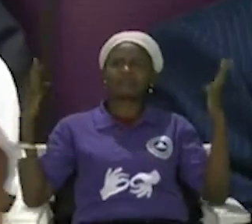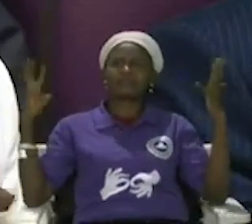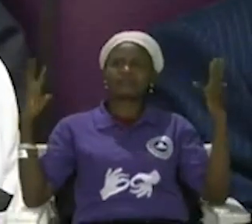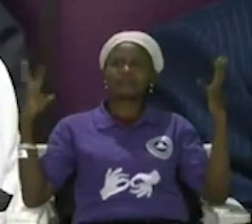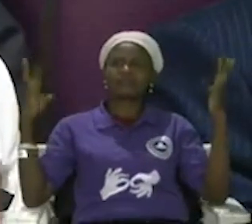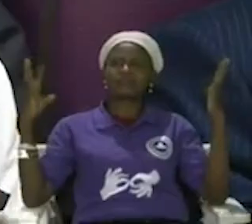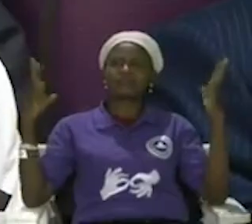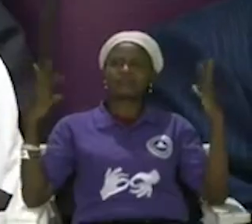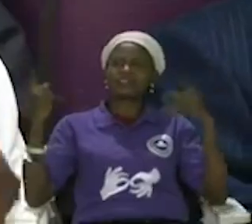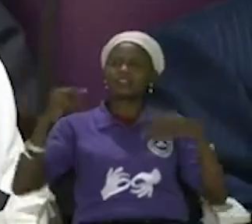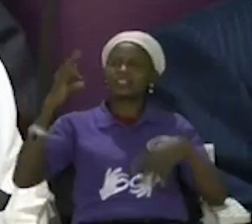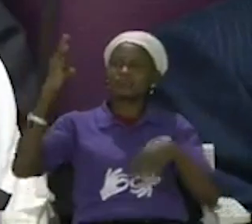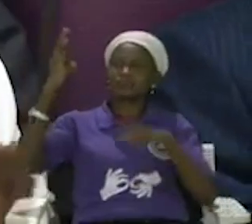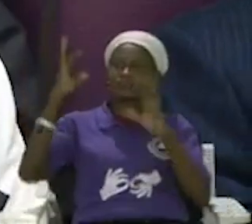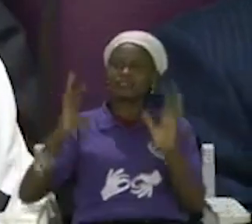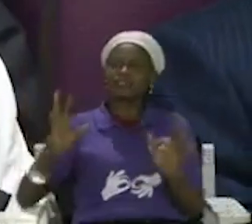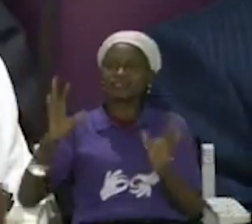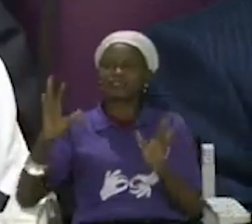The preacher,